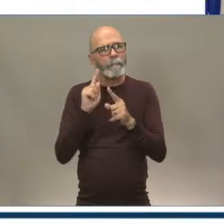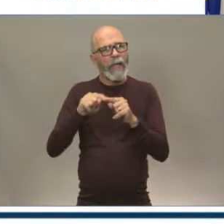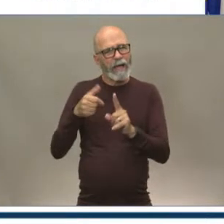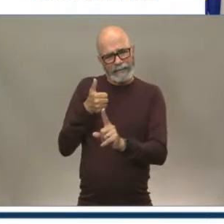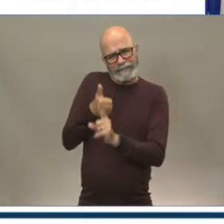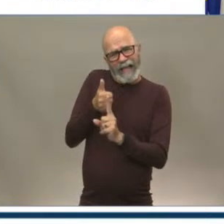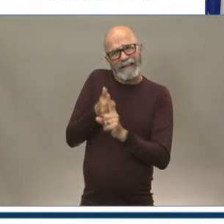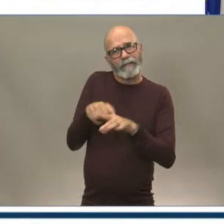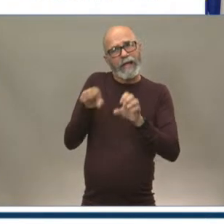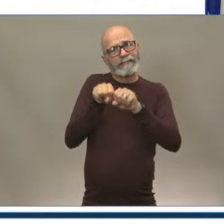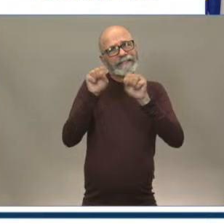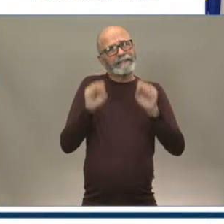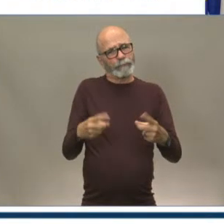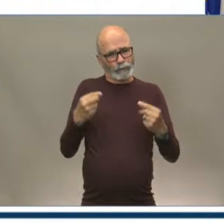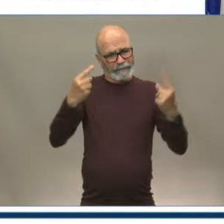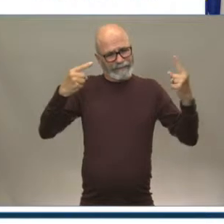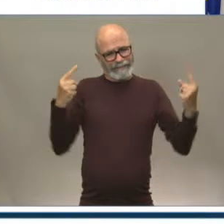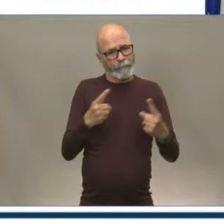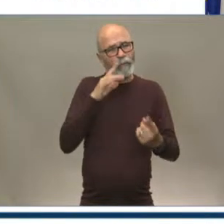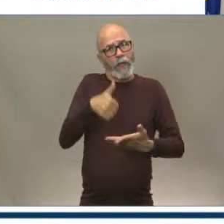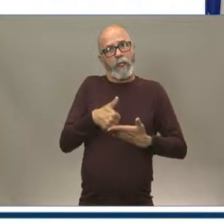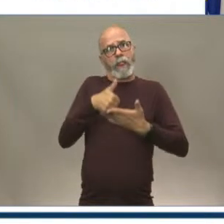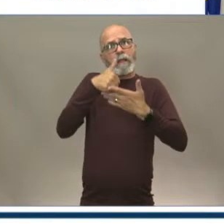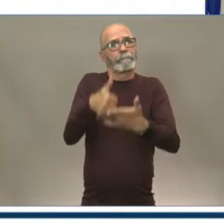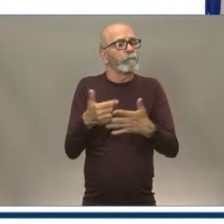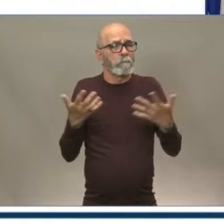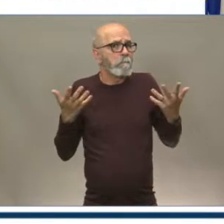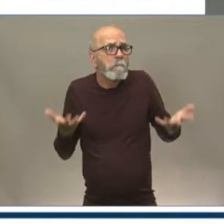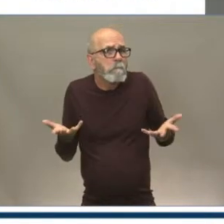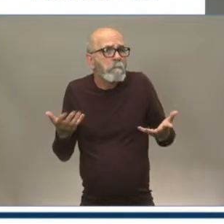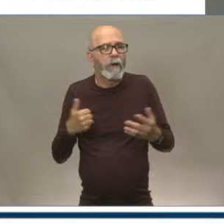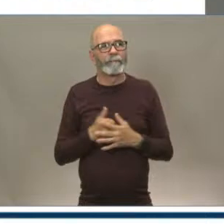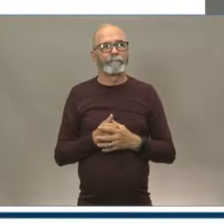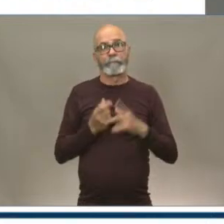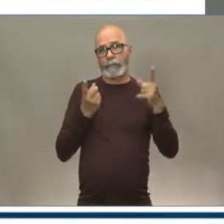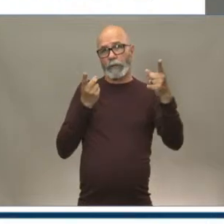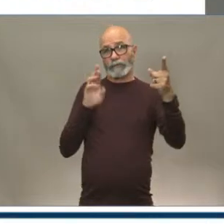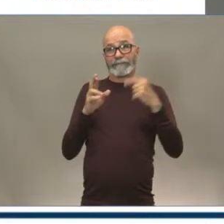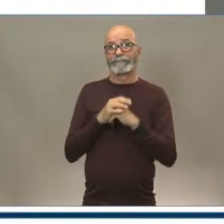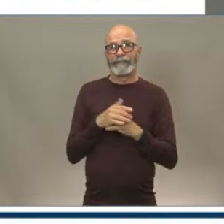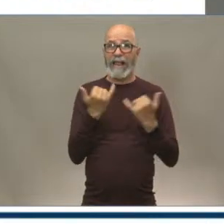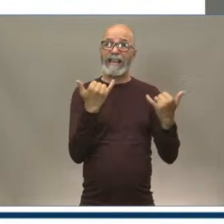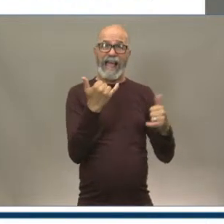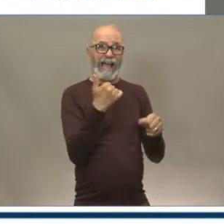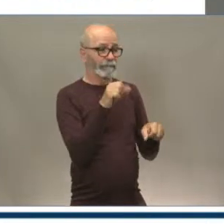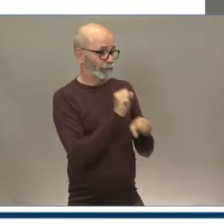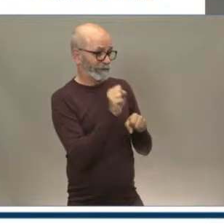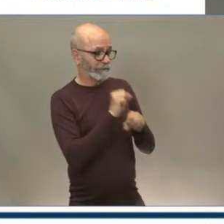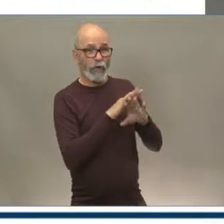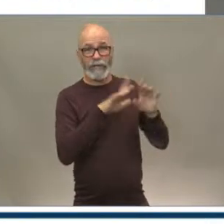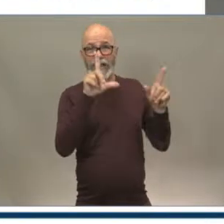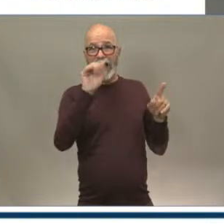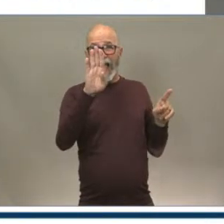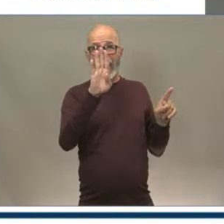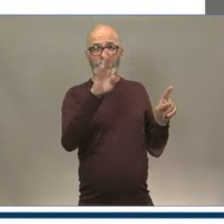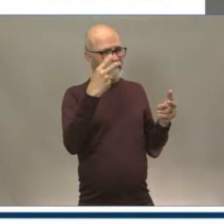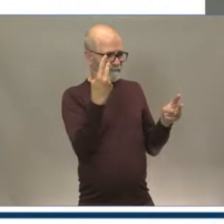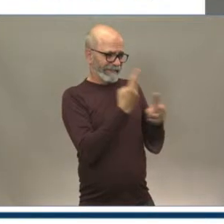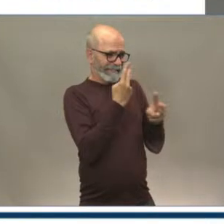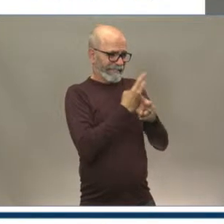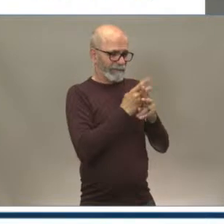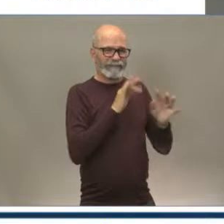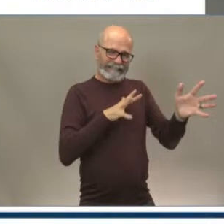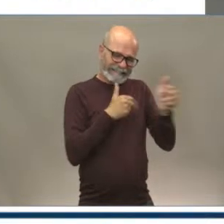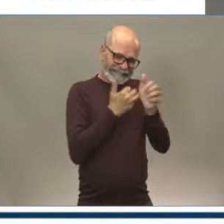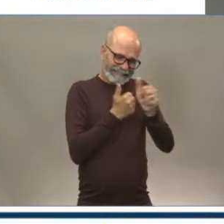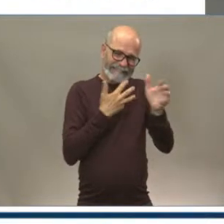pressures? So they're actively working at the lab to resolve the backlog, and in public health, we're looking at